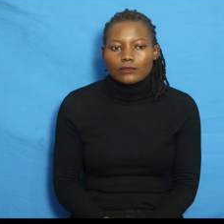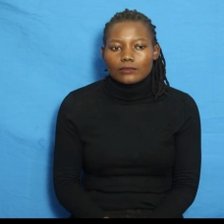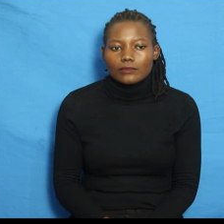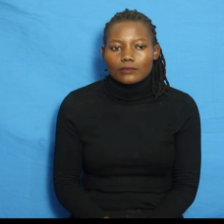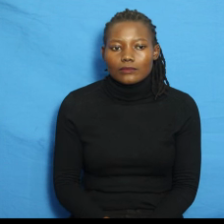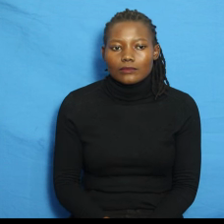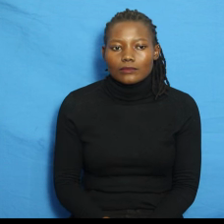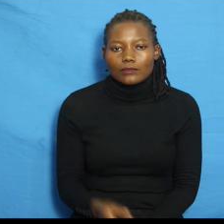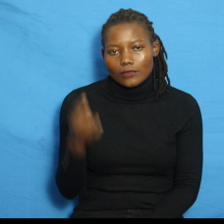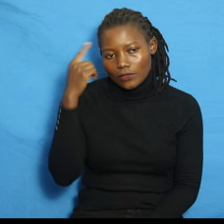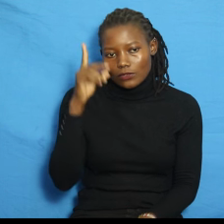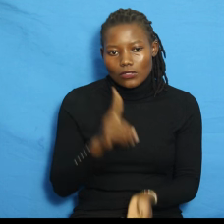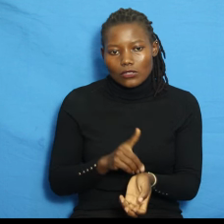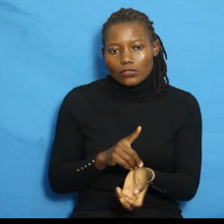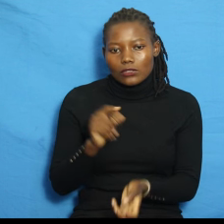Dr. Tank,